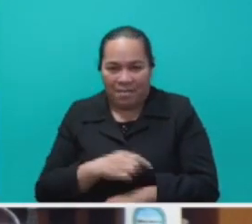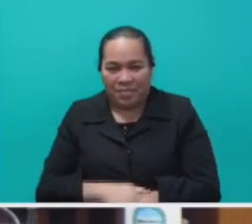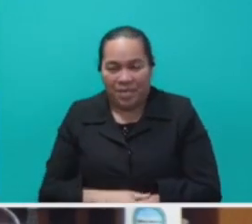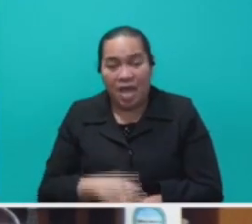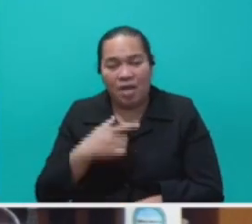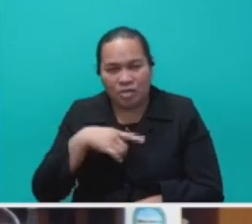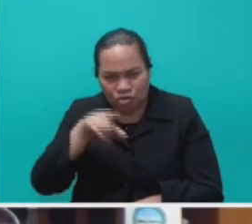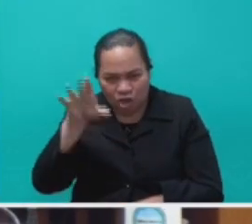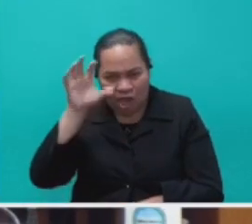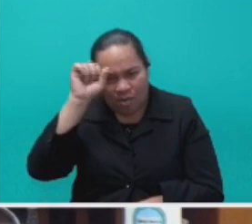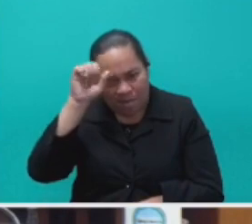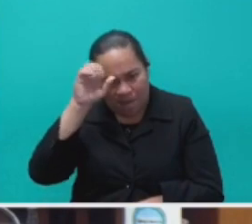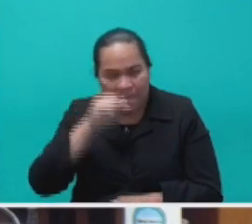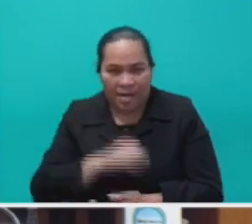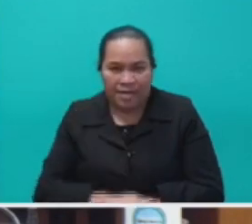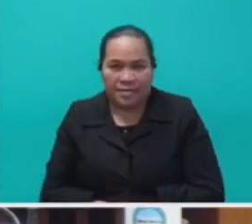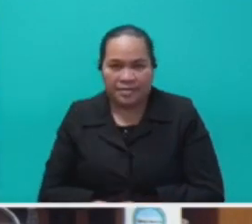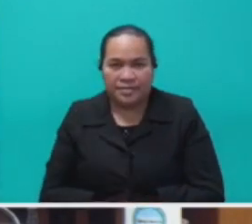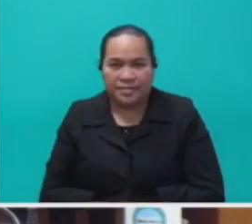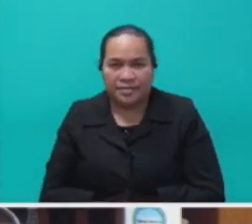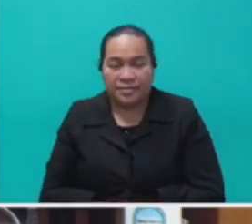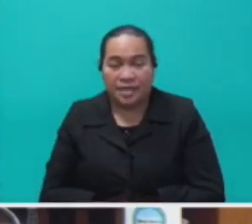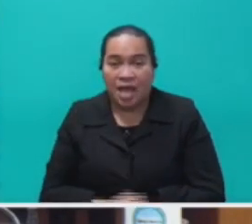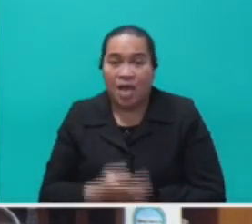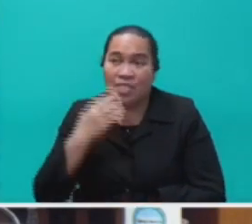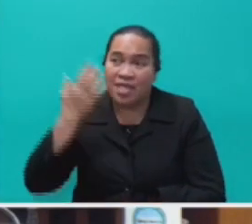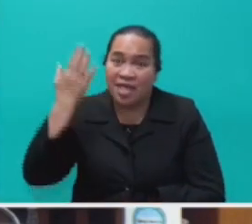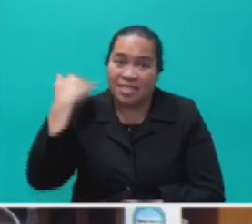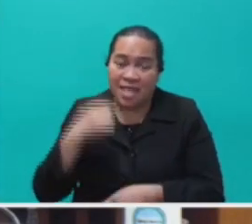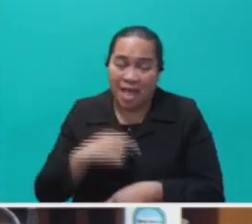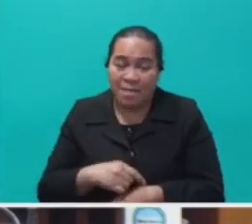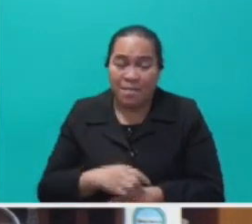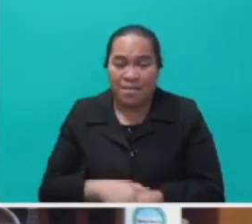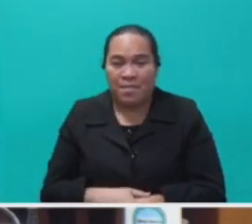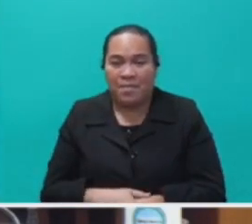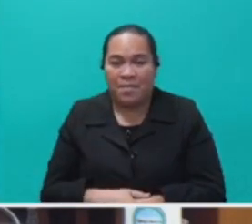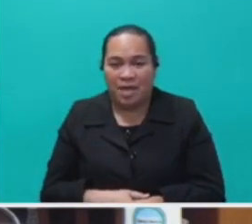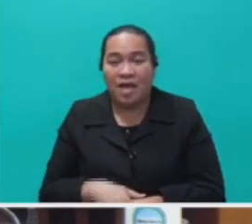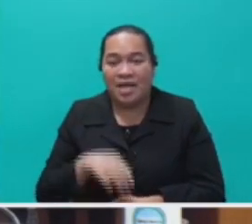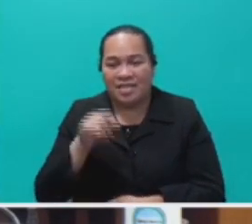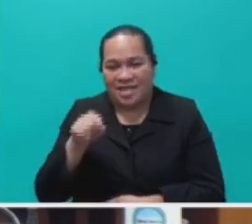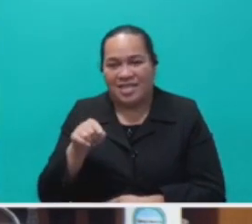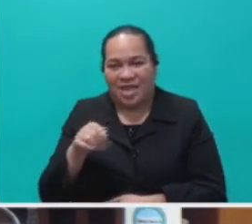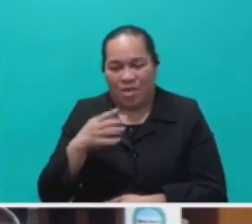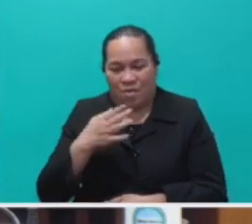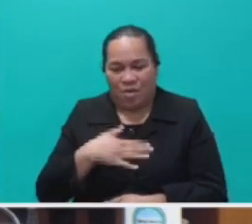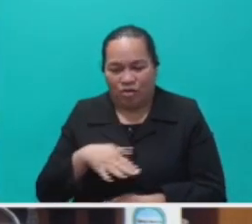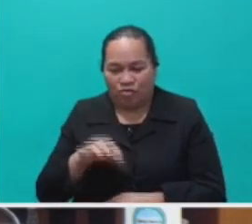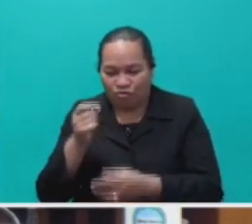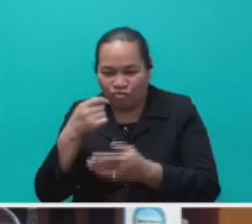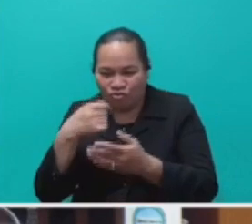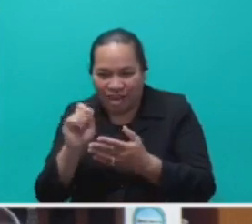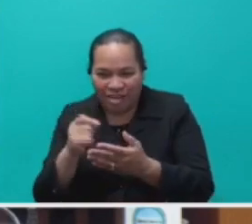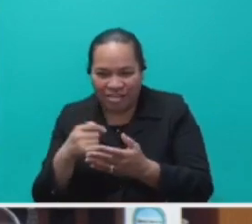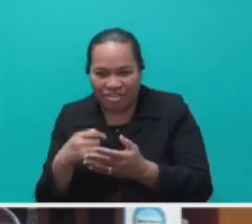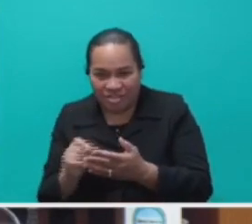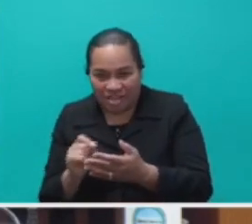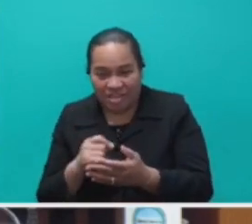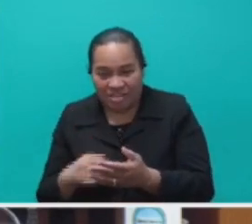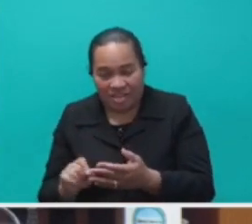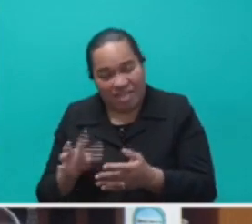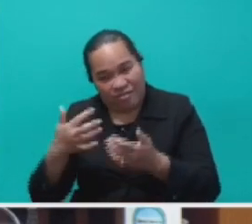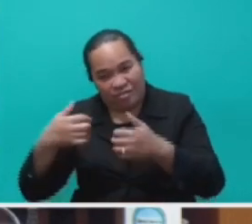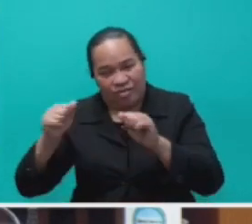as you remember, Mr. Speaker, at that time it seemed to have been one of the things that they have to check off, that they have